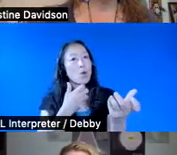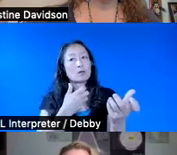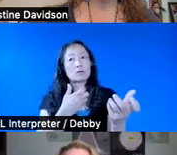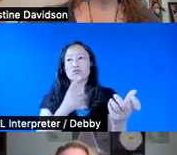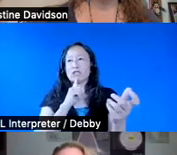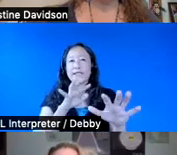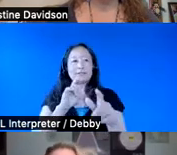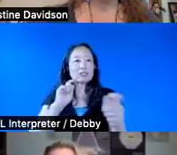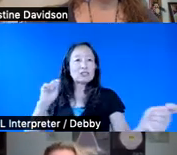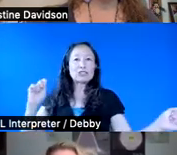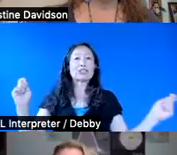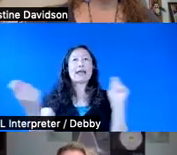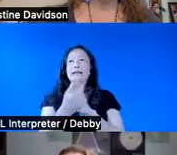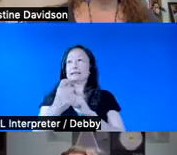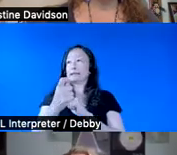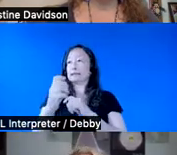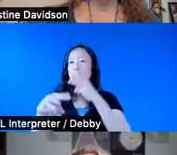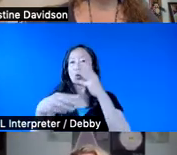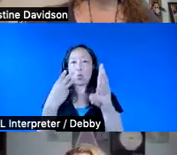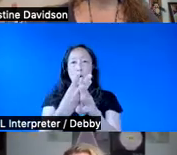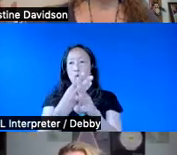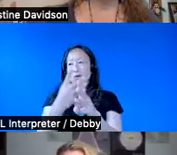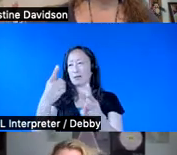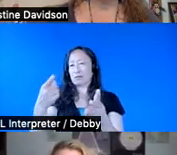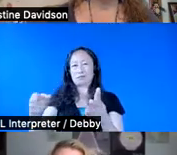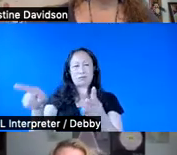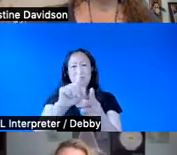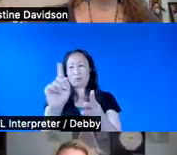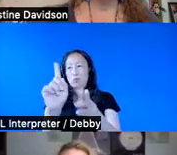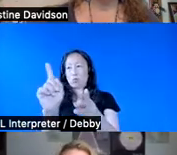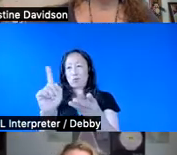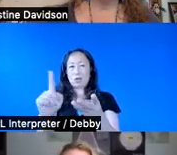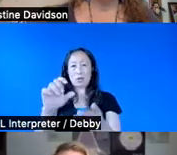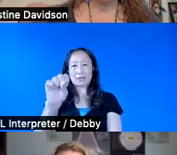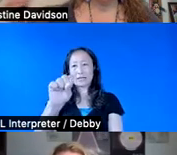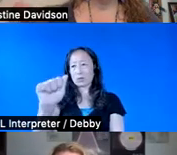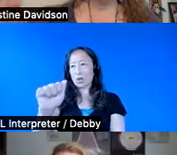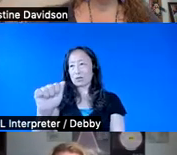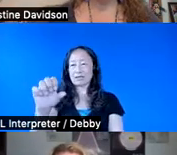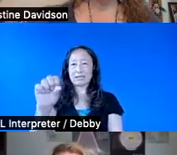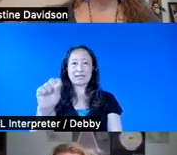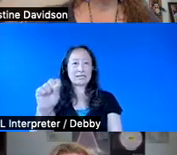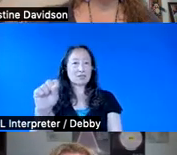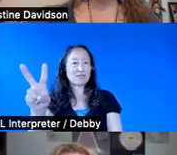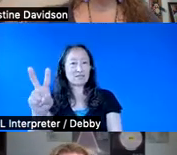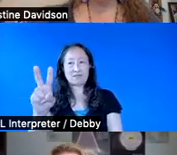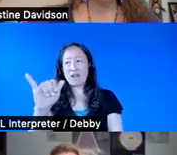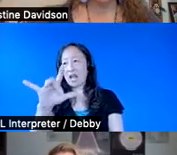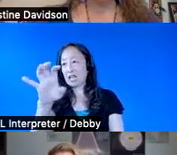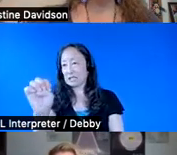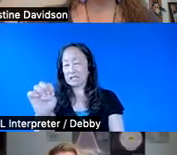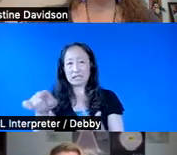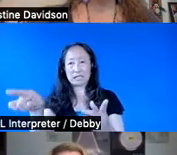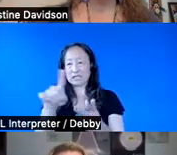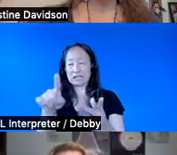sexual assault and sexual violence happening in our communities possible, right? And we're all have important roles wherever we're